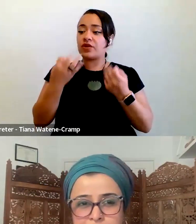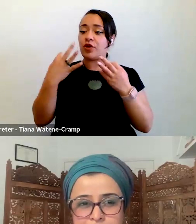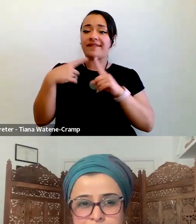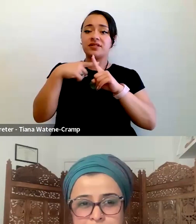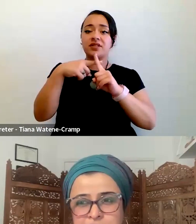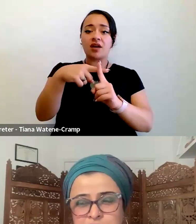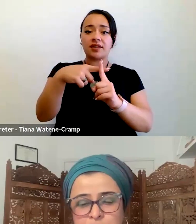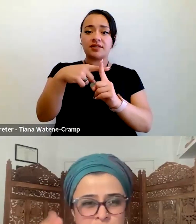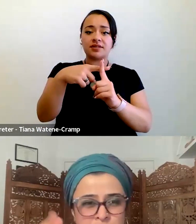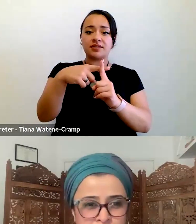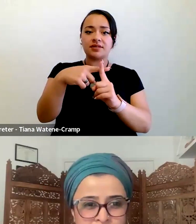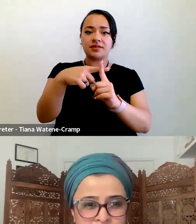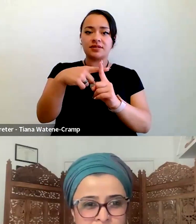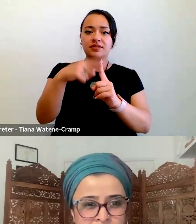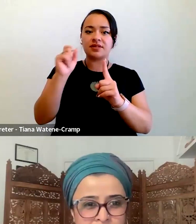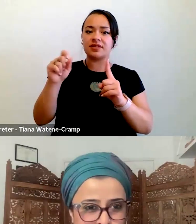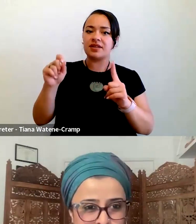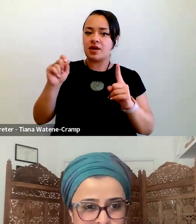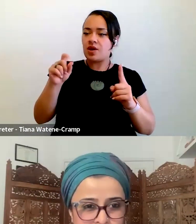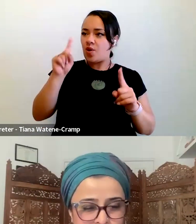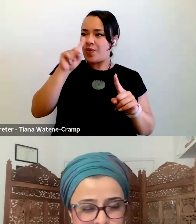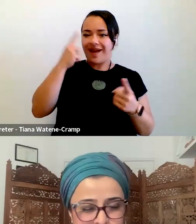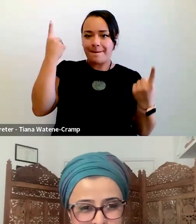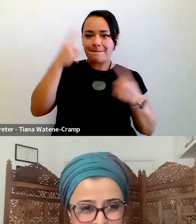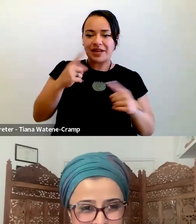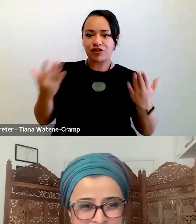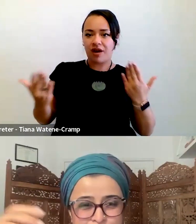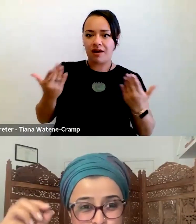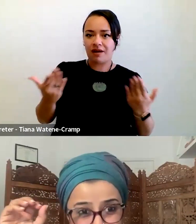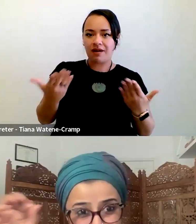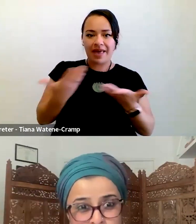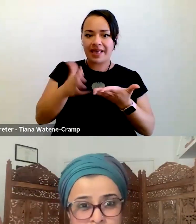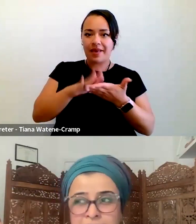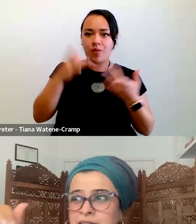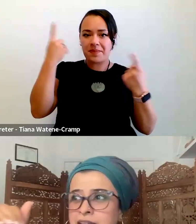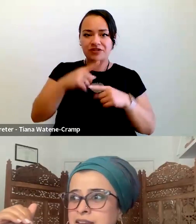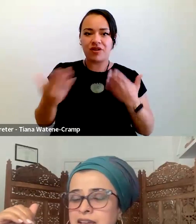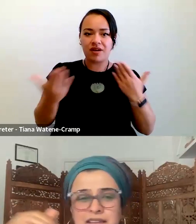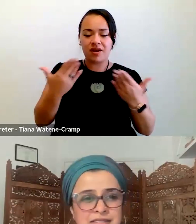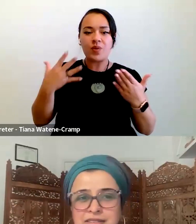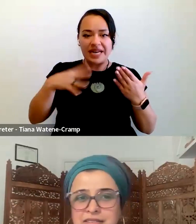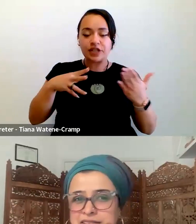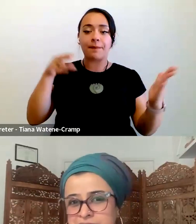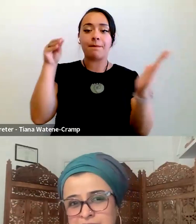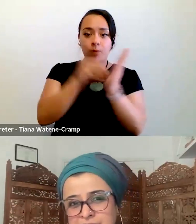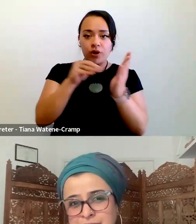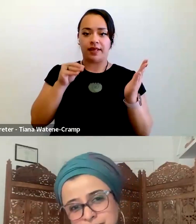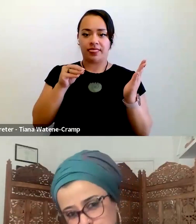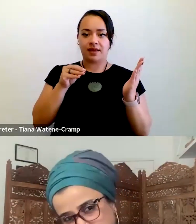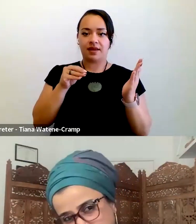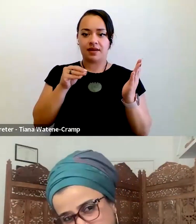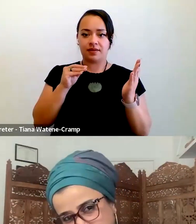one, if like, it's not measured, it's not done, right? That's what they say. Yeah, I reckon. So put it in there. And actually,